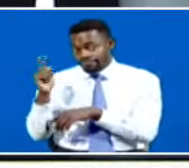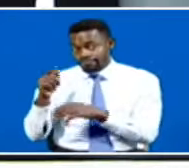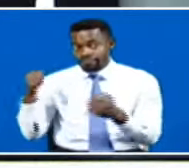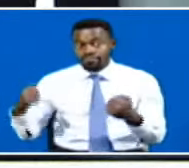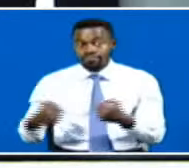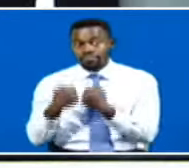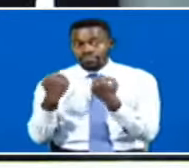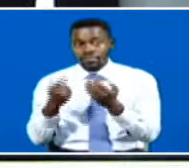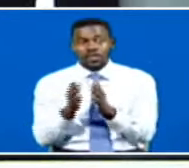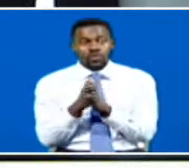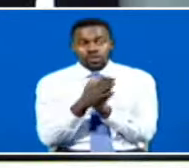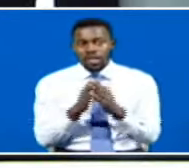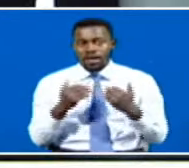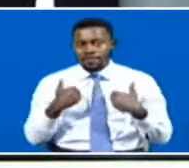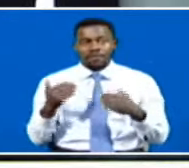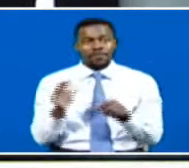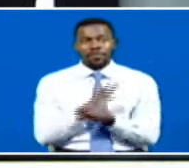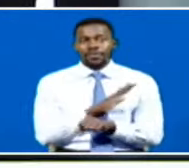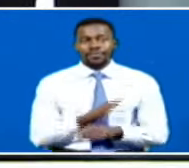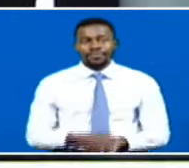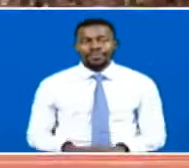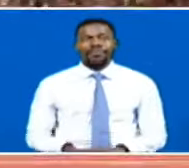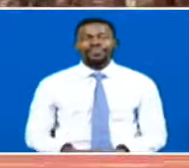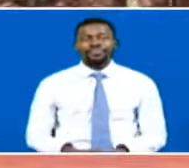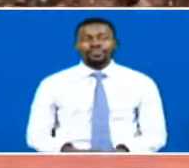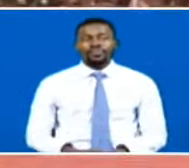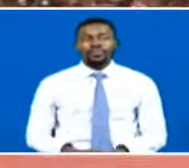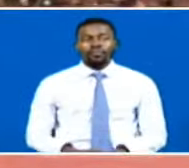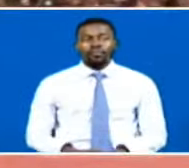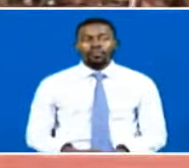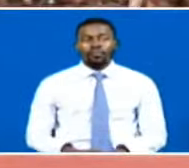Ode captured the event and now reports.